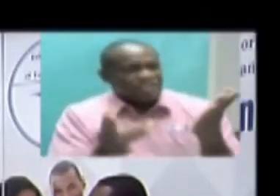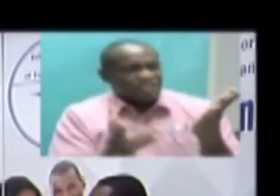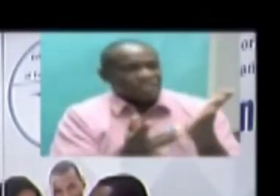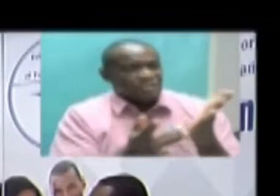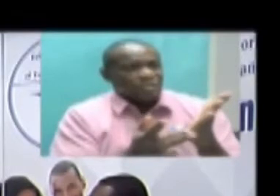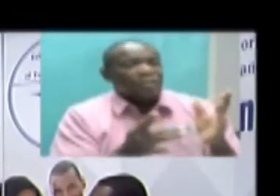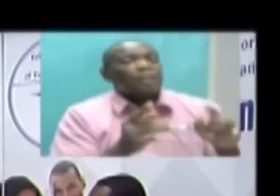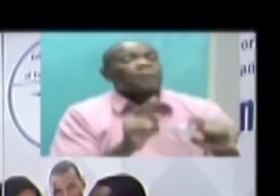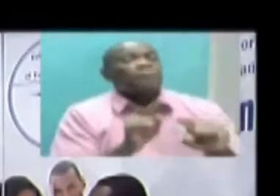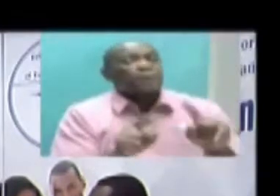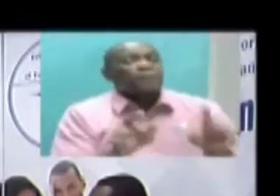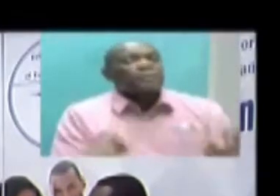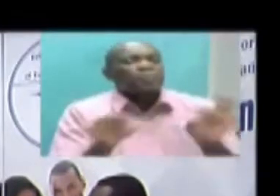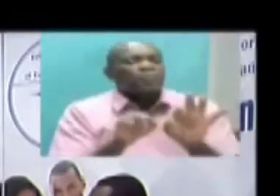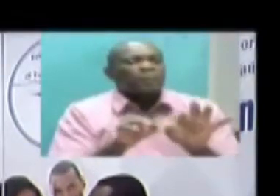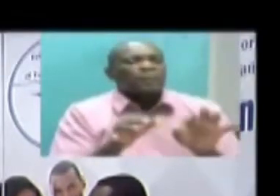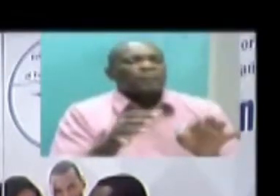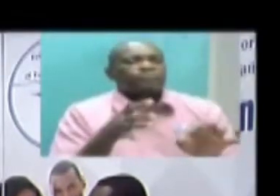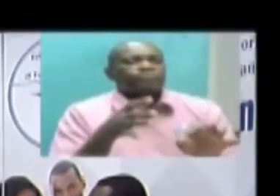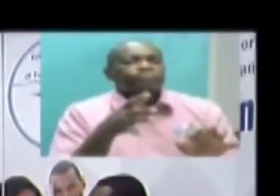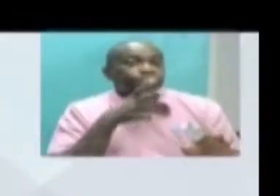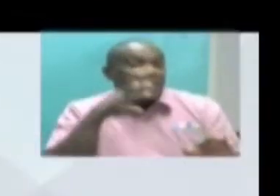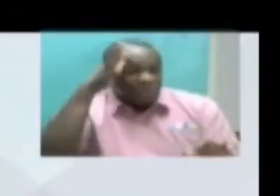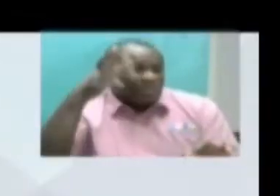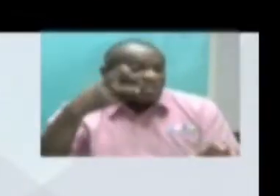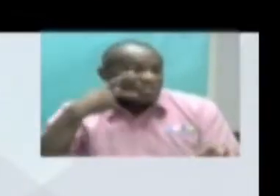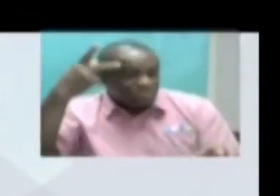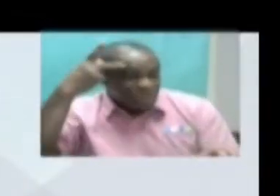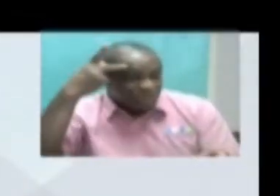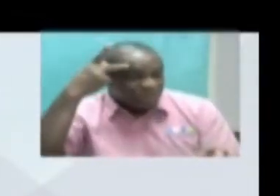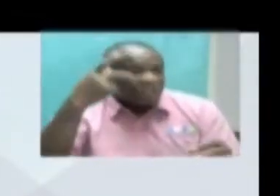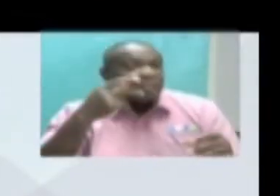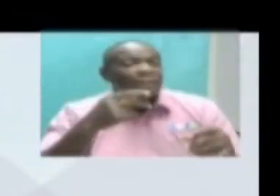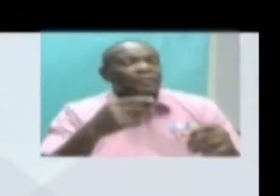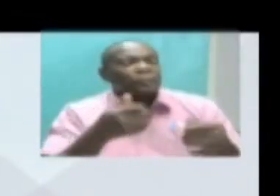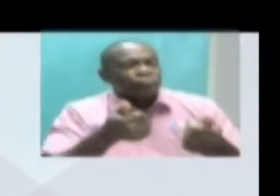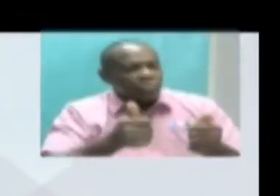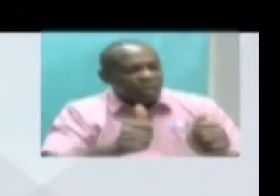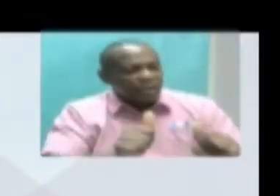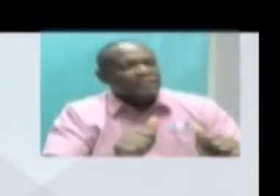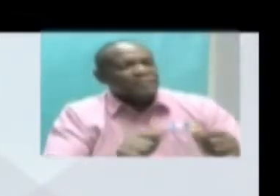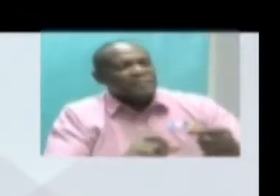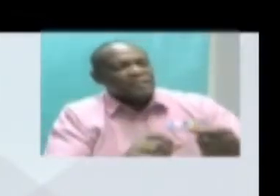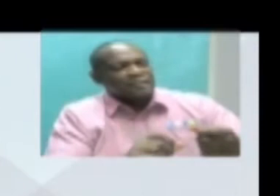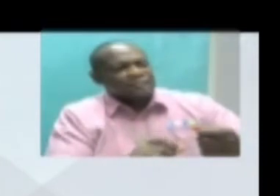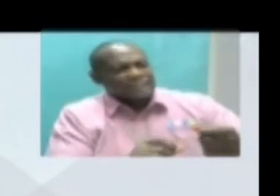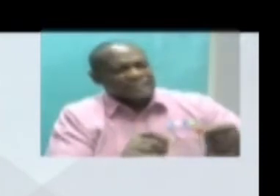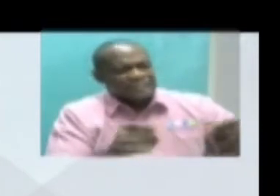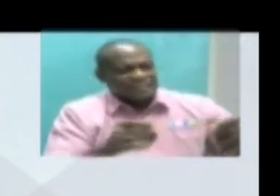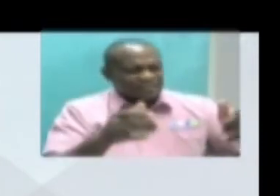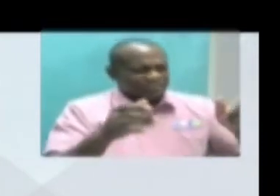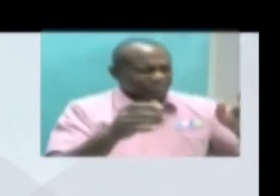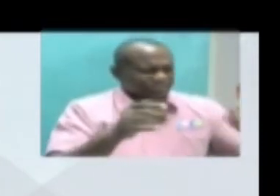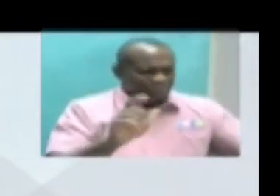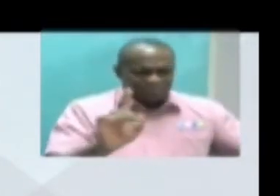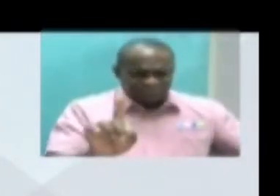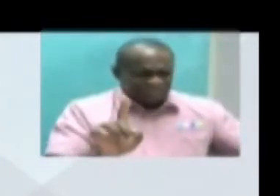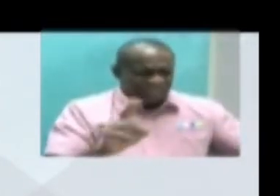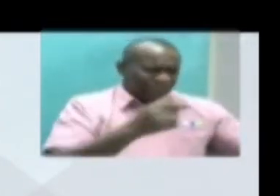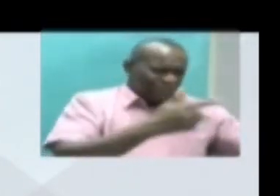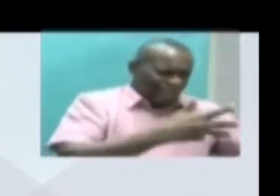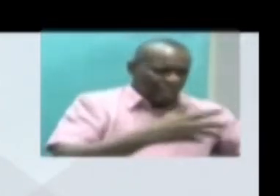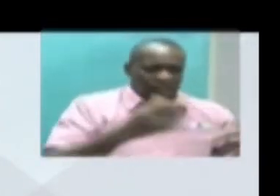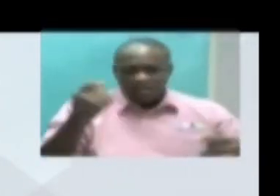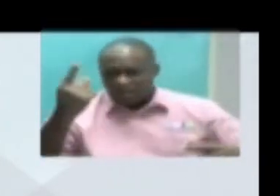gap and start to understand terms such as parental control and content filtering, because these are things that you will probably need to be doing